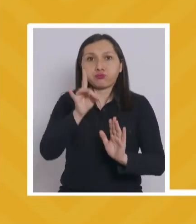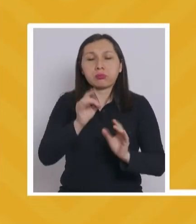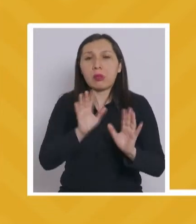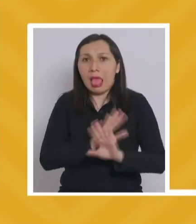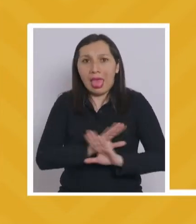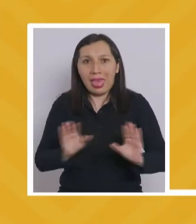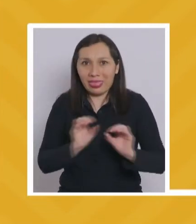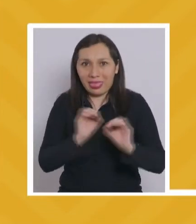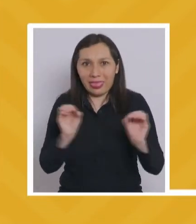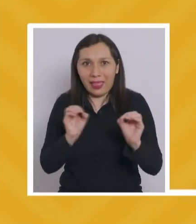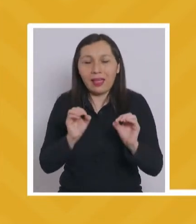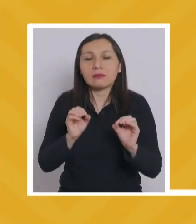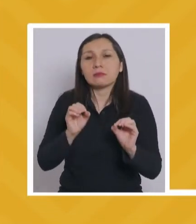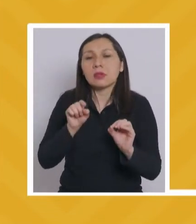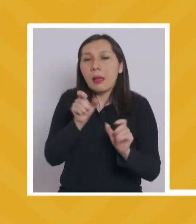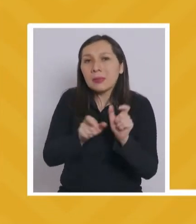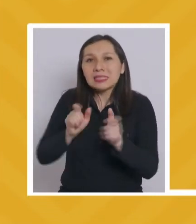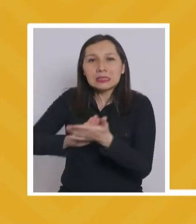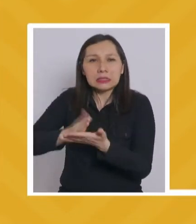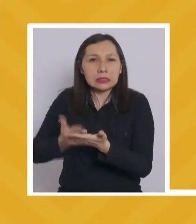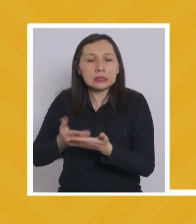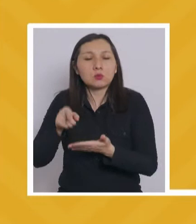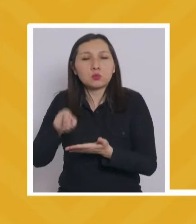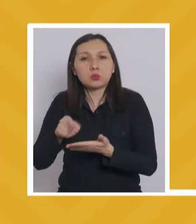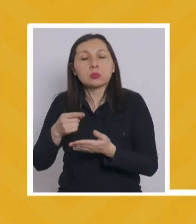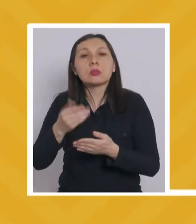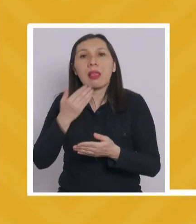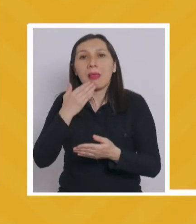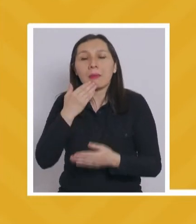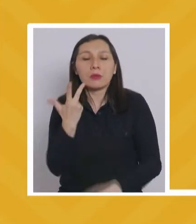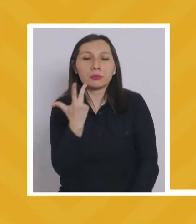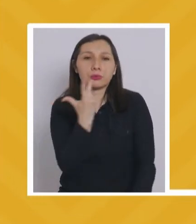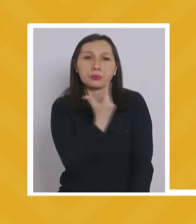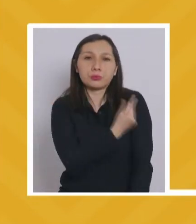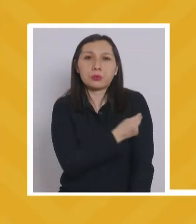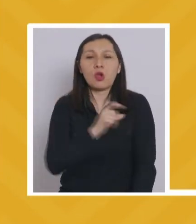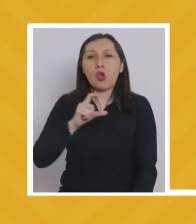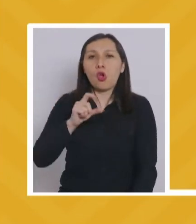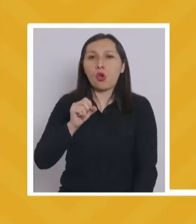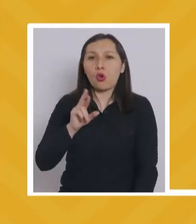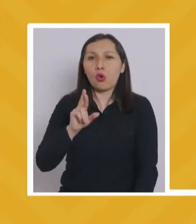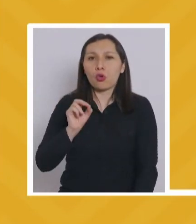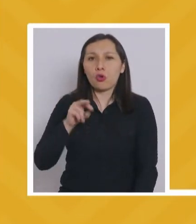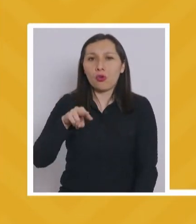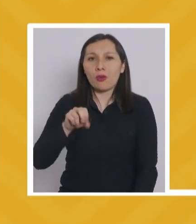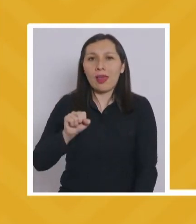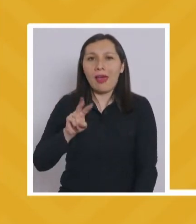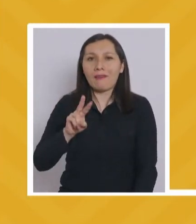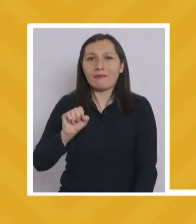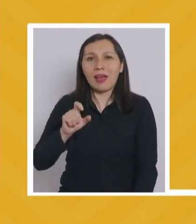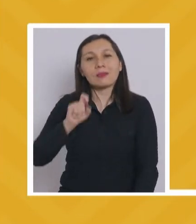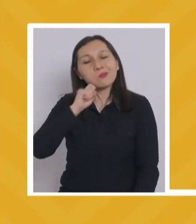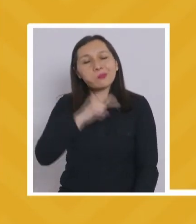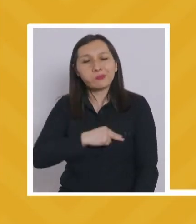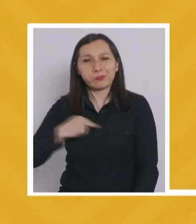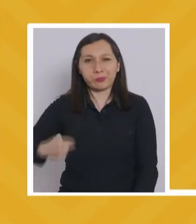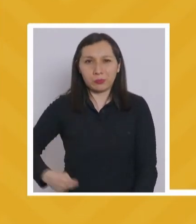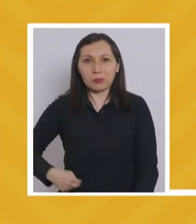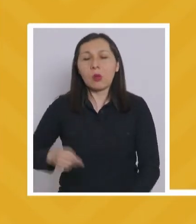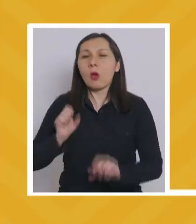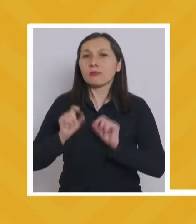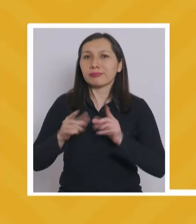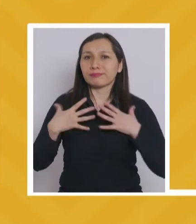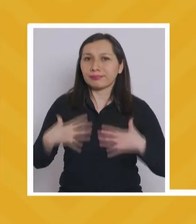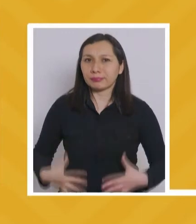over the 16 years of age and no previous history of SARS-CoV-2 infection, and those